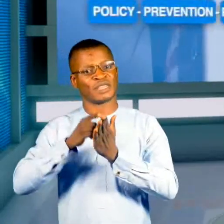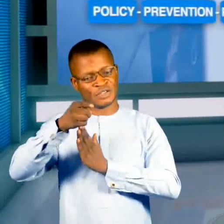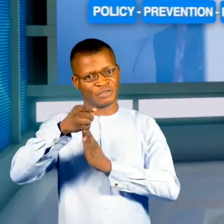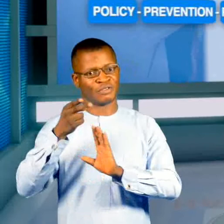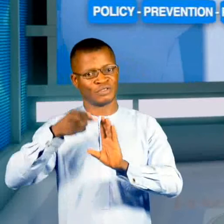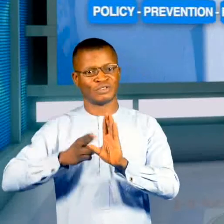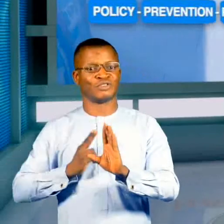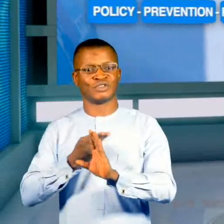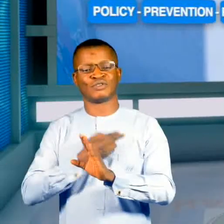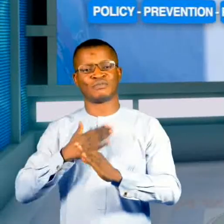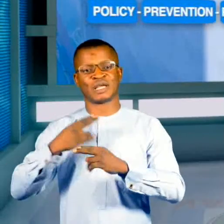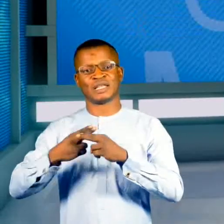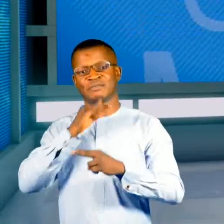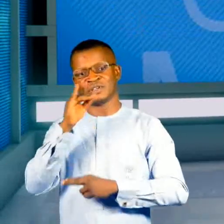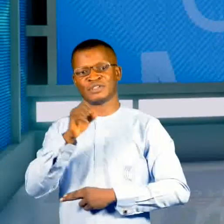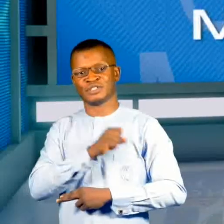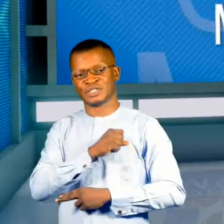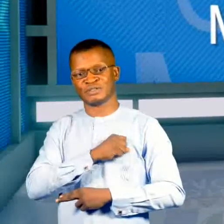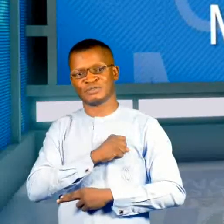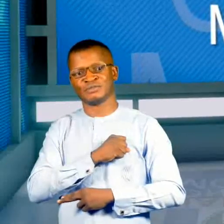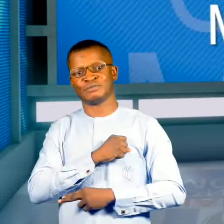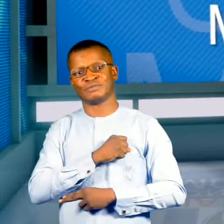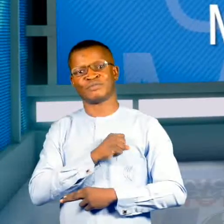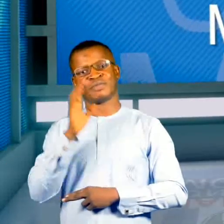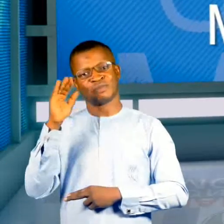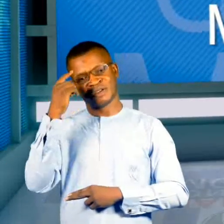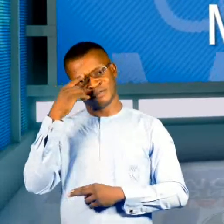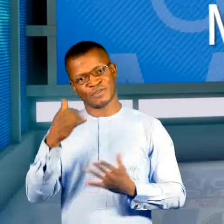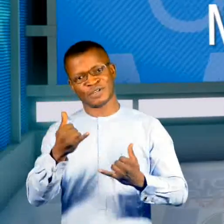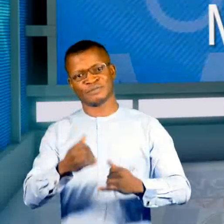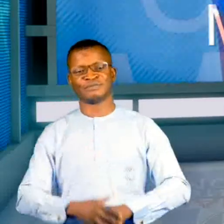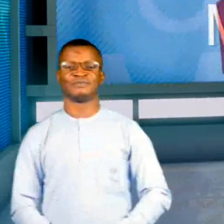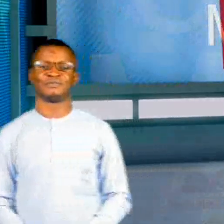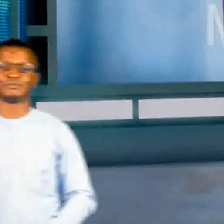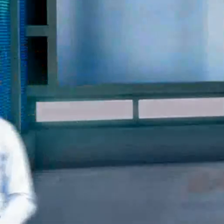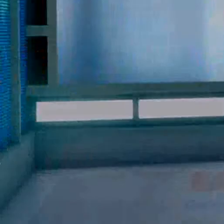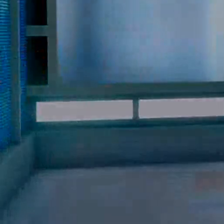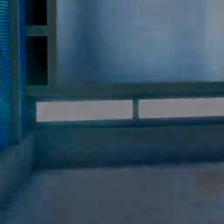same time next week. My name is Angela Agbegi. Bye for now.